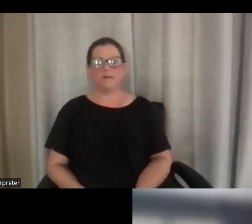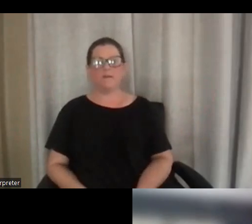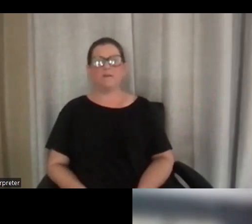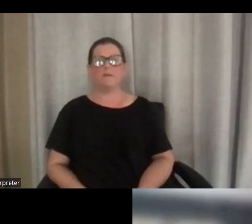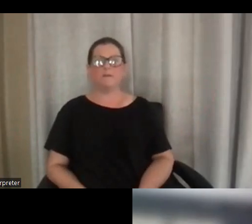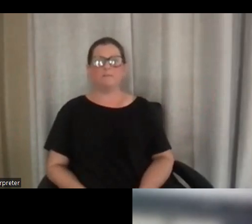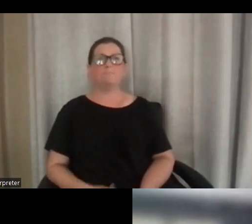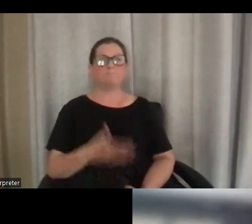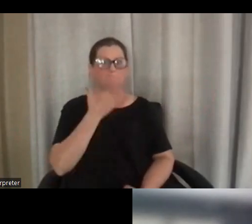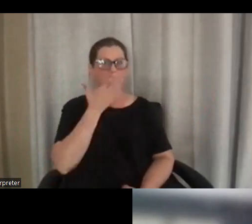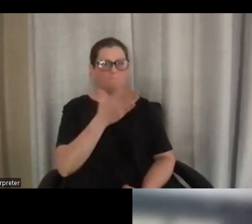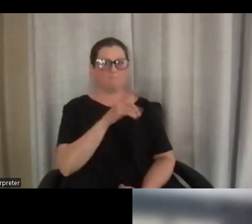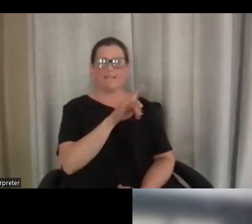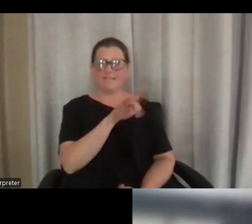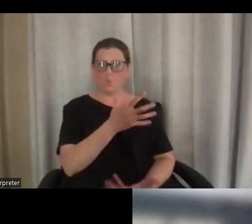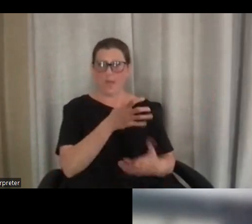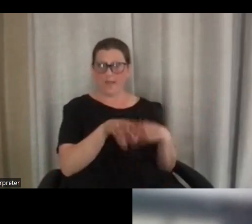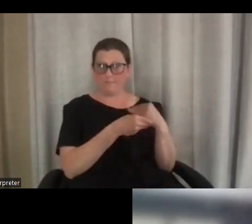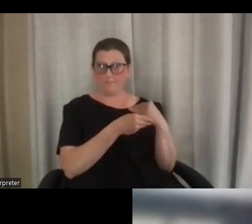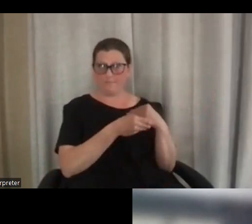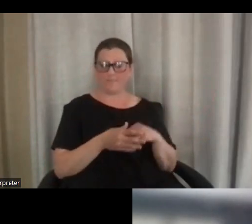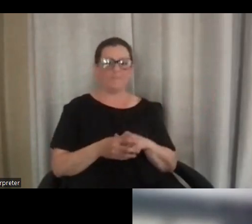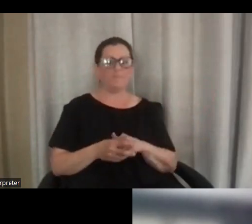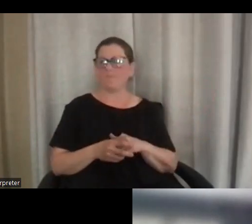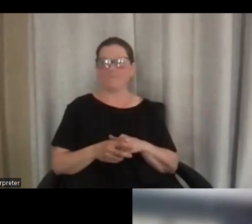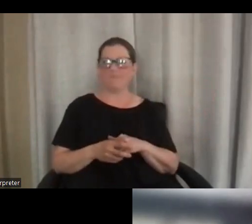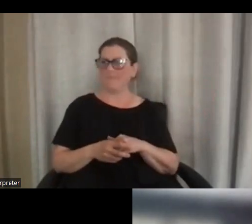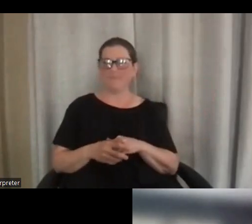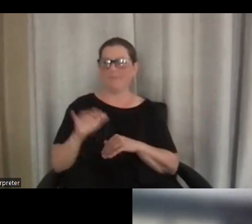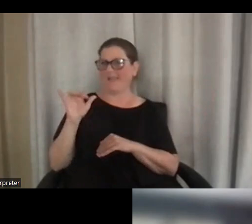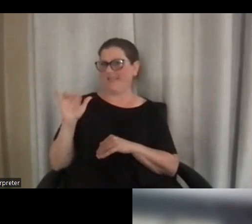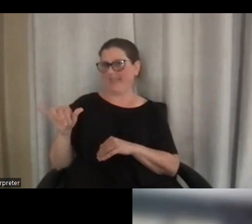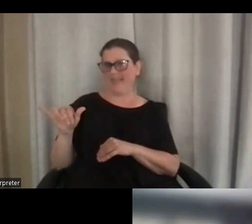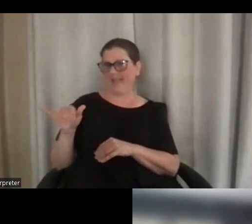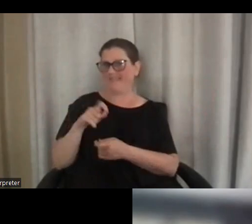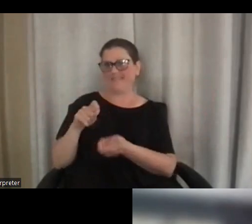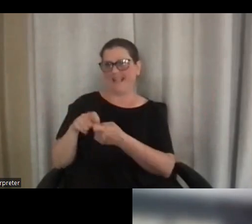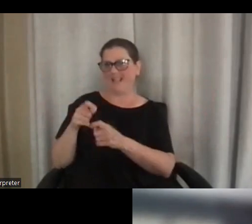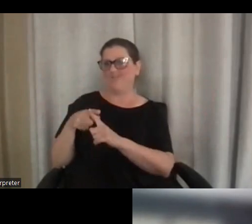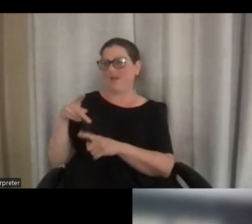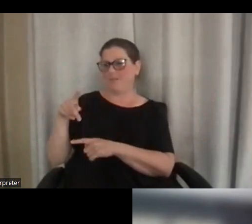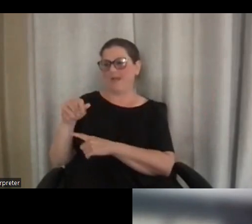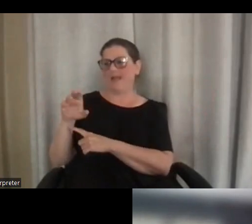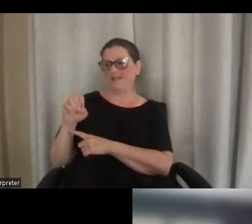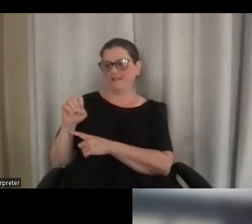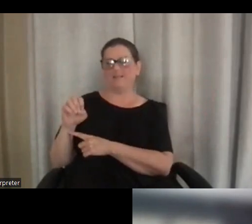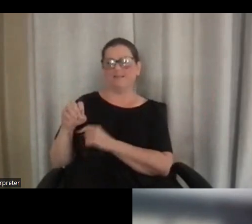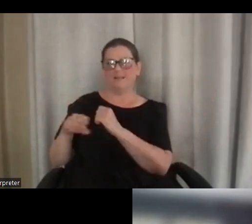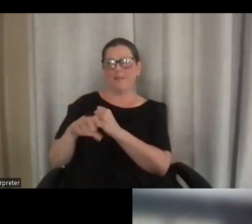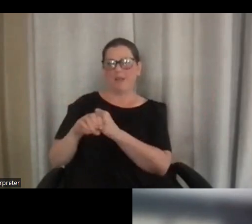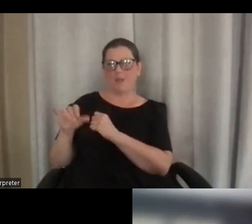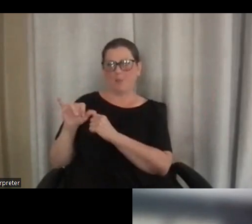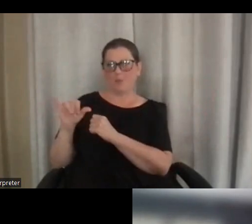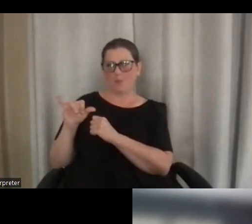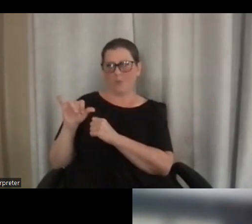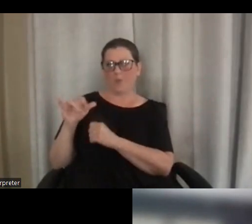That's helpful. Lindsay, anything that you would add? No, I was going to say that exactly from the PACES campaign was what I